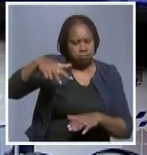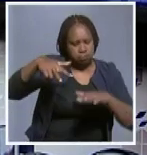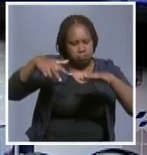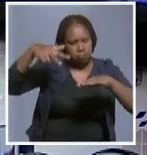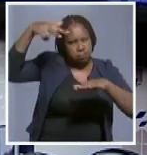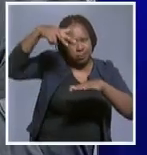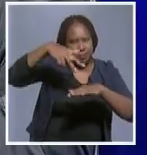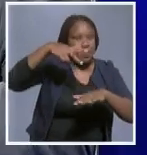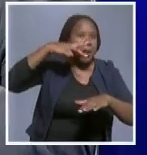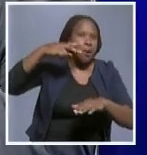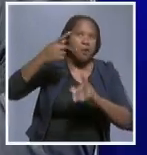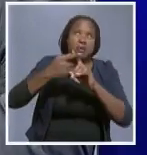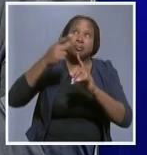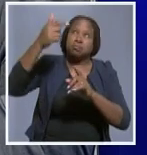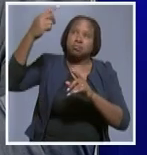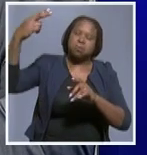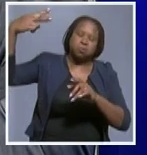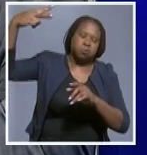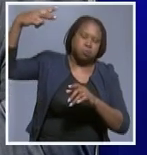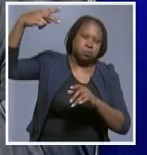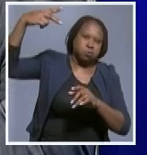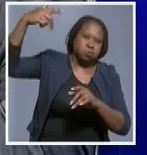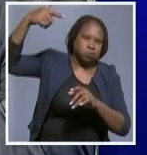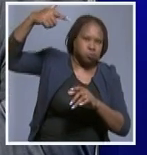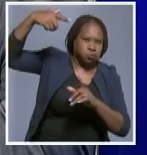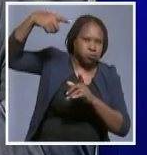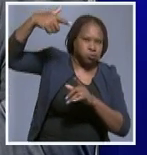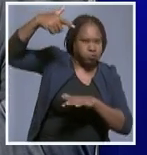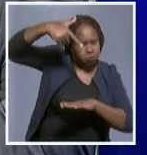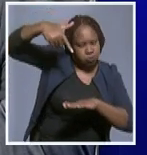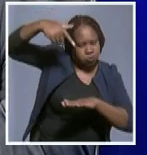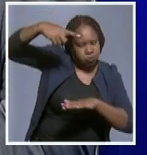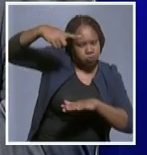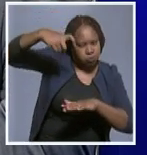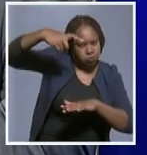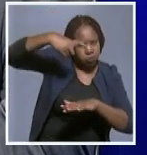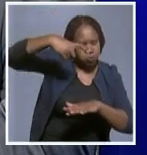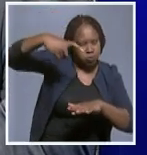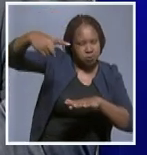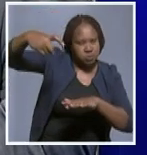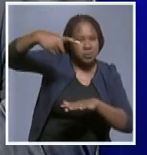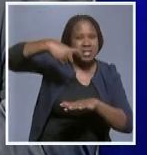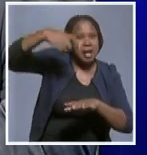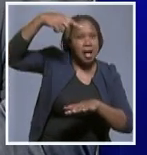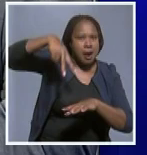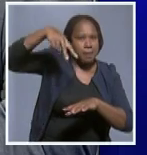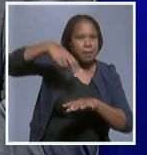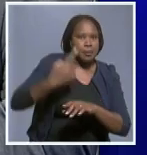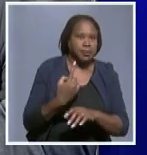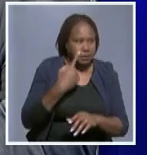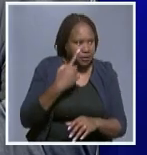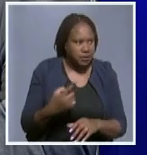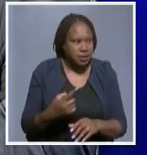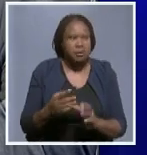of each infrastructure, of each structure. So the advantage is just it will tell you that this